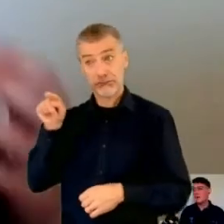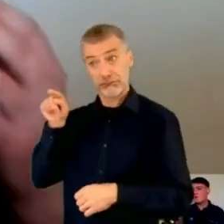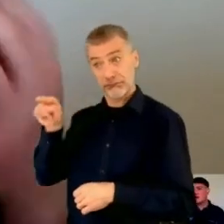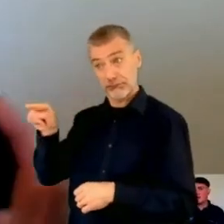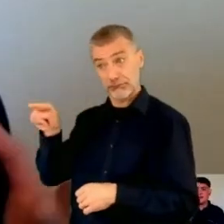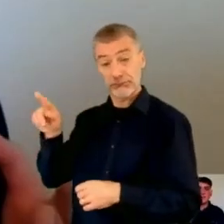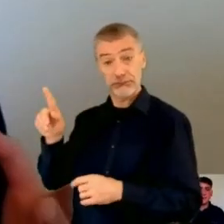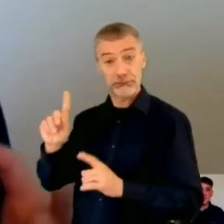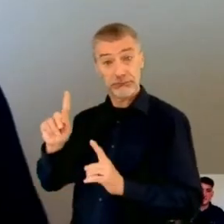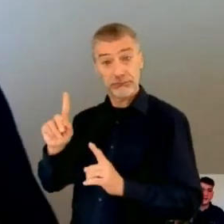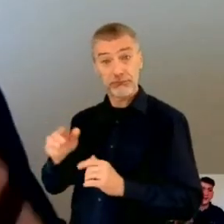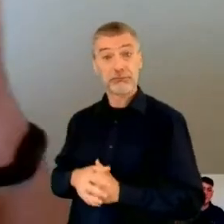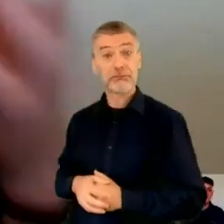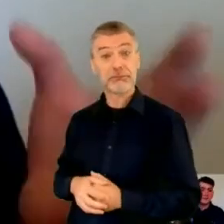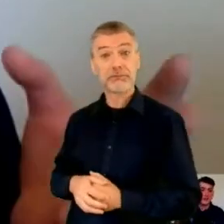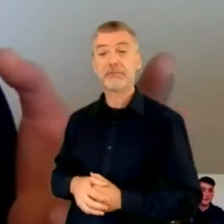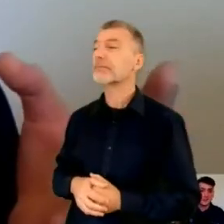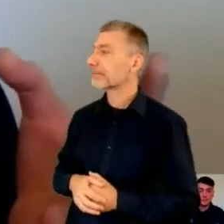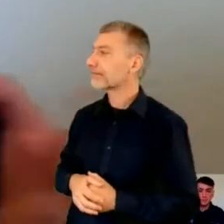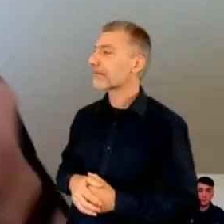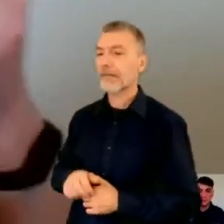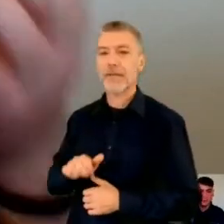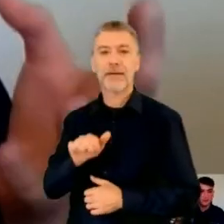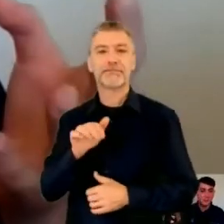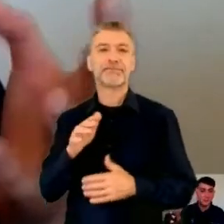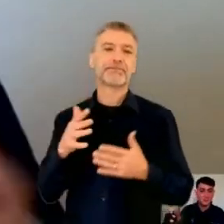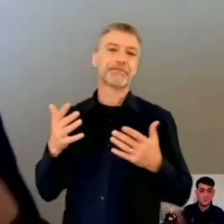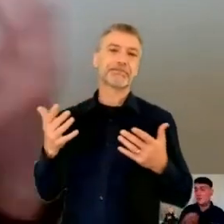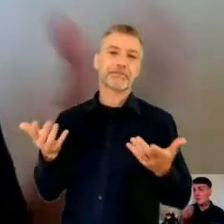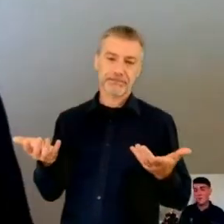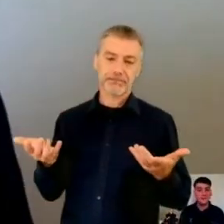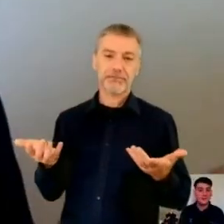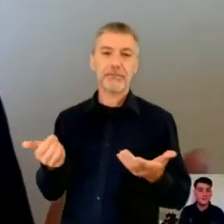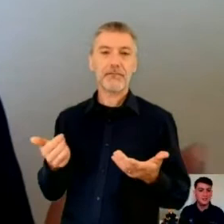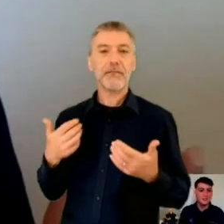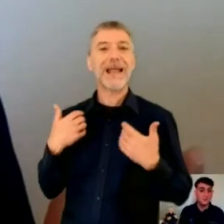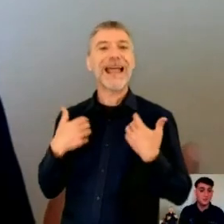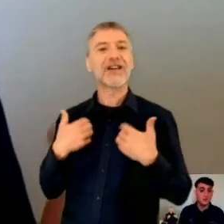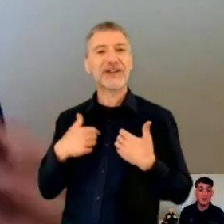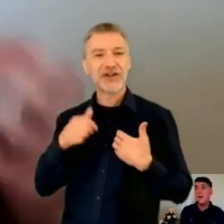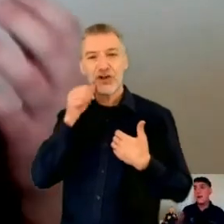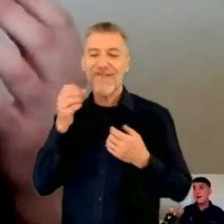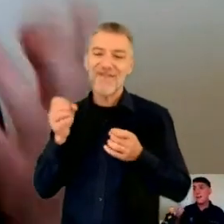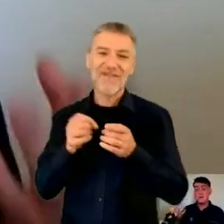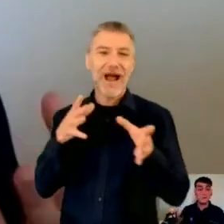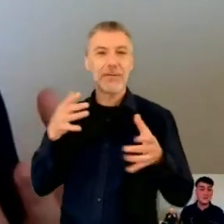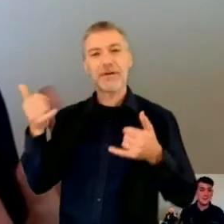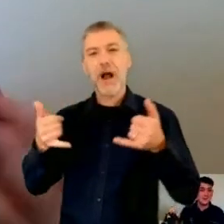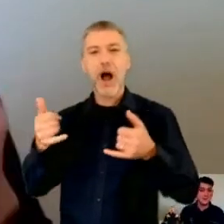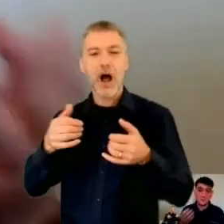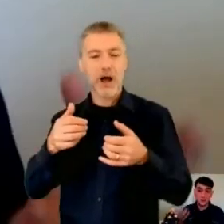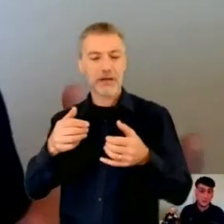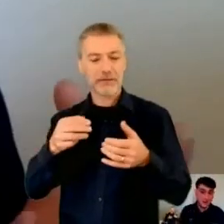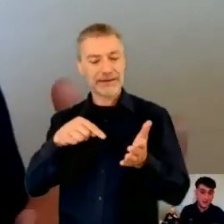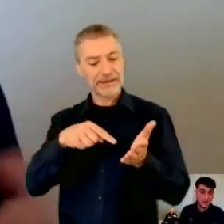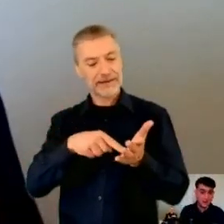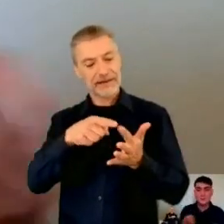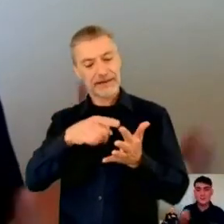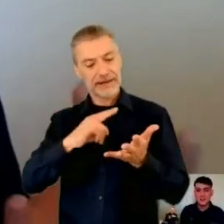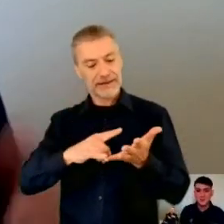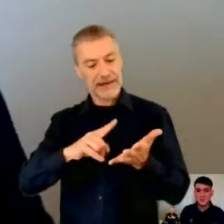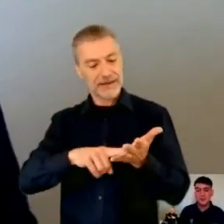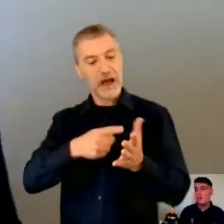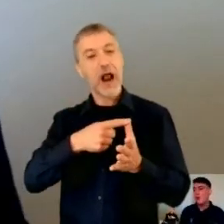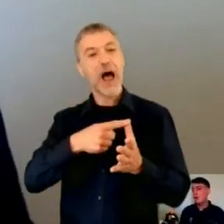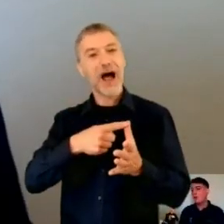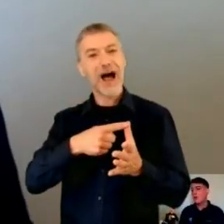So with electrification, it's like, take case in point with Teslas. If you've ever heard a Tesla on the street, it can be quite dangerous because you don't hear anything because